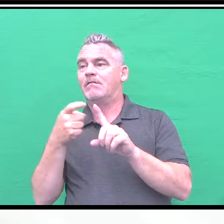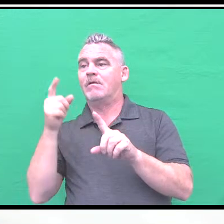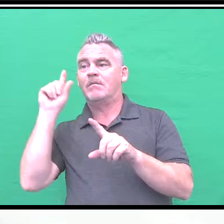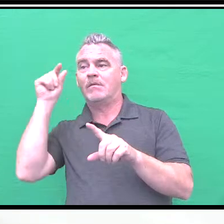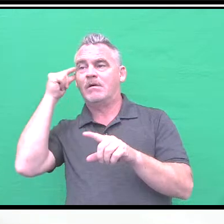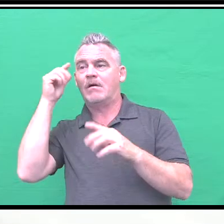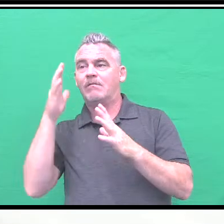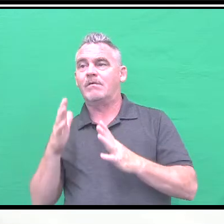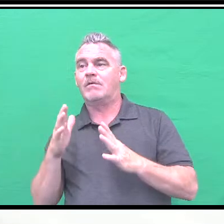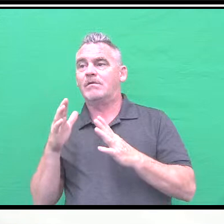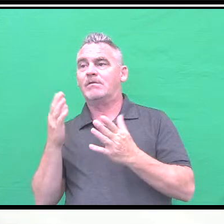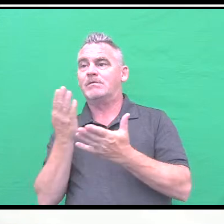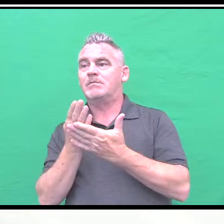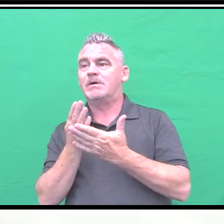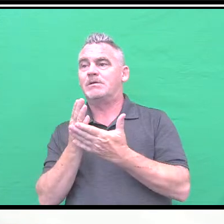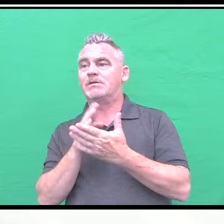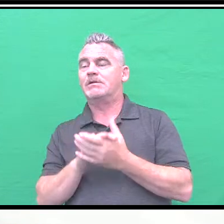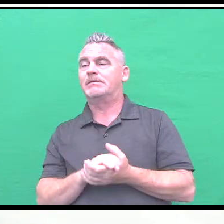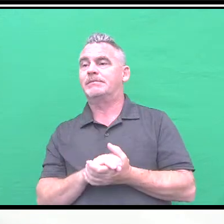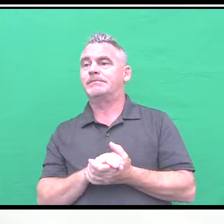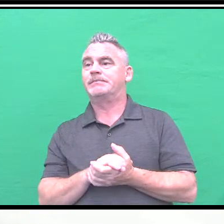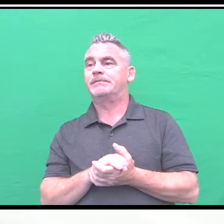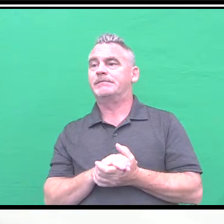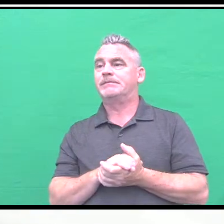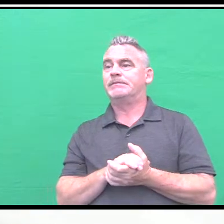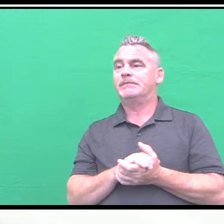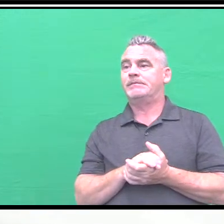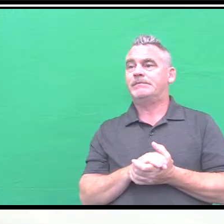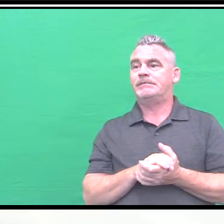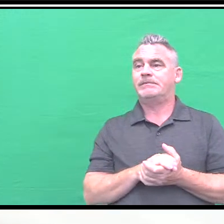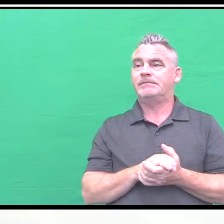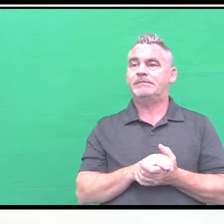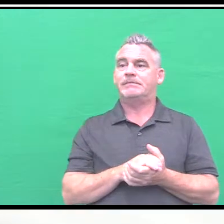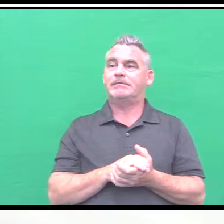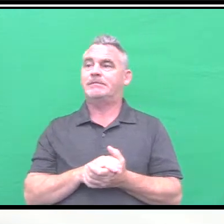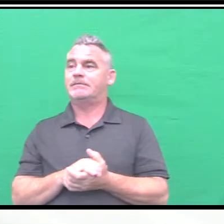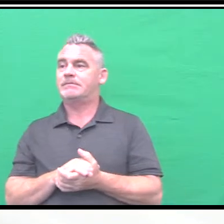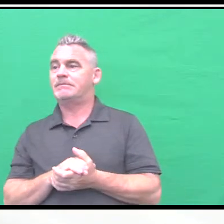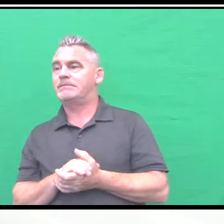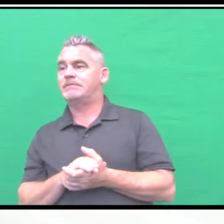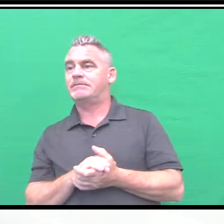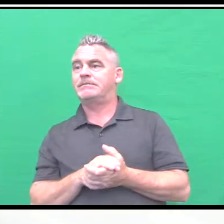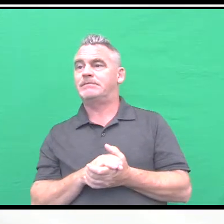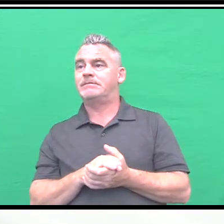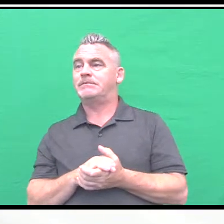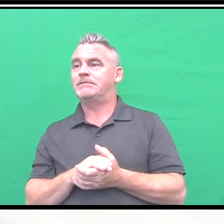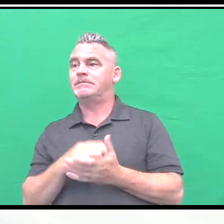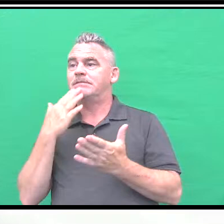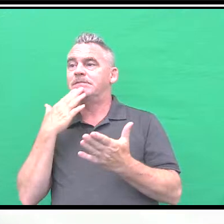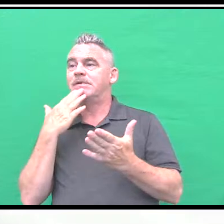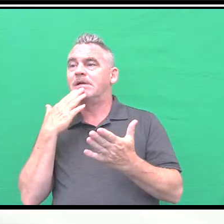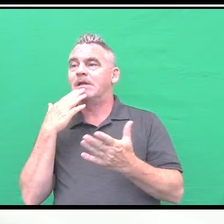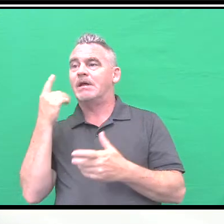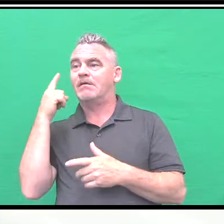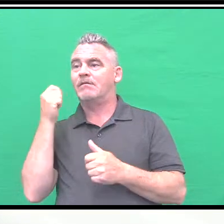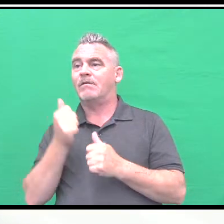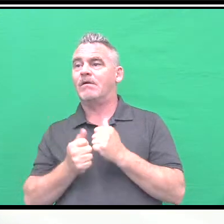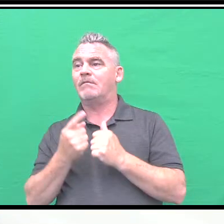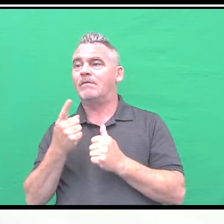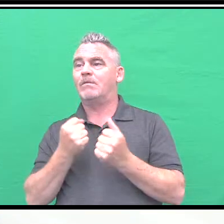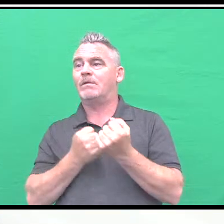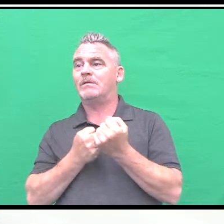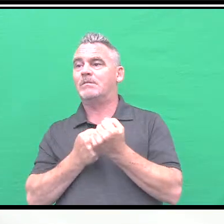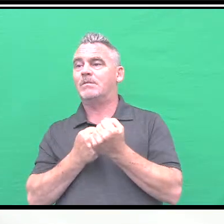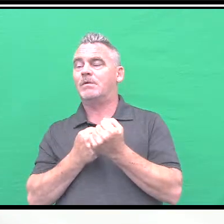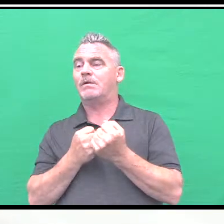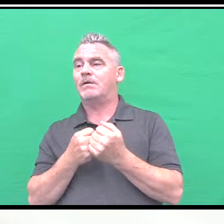And I think that's all. Again, thank parents and staff and community members for their continued support for our district and their